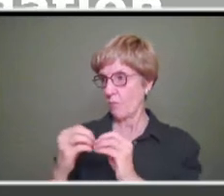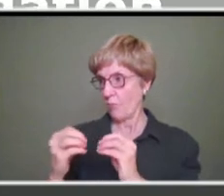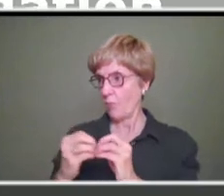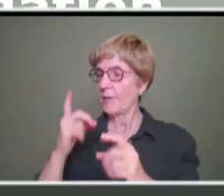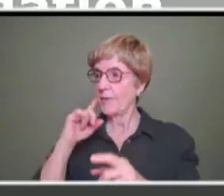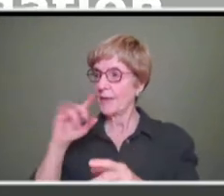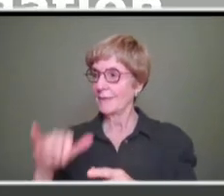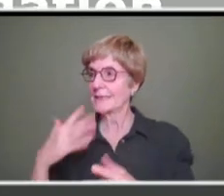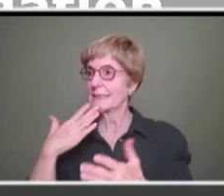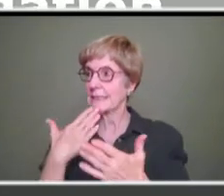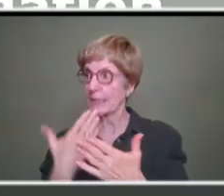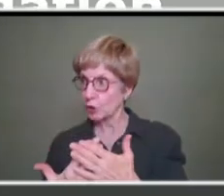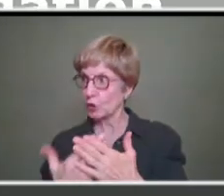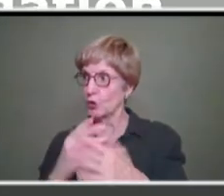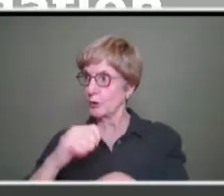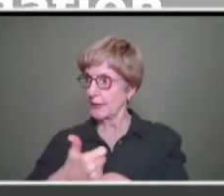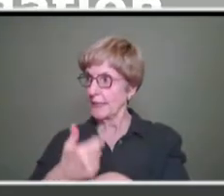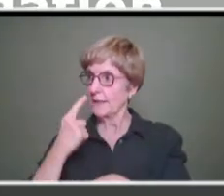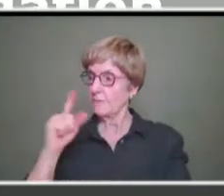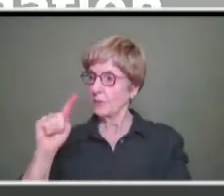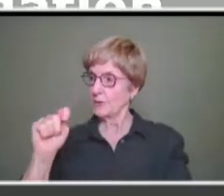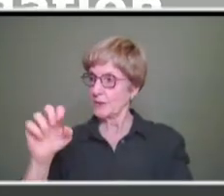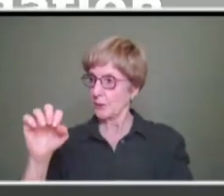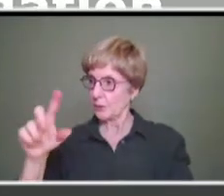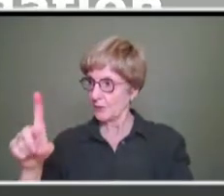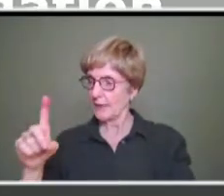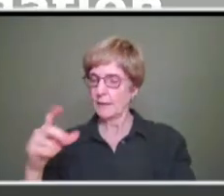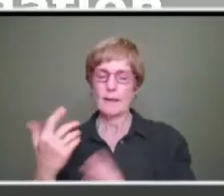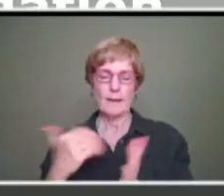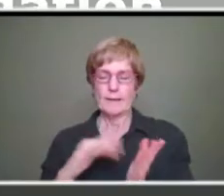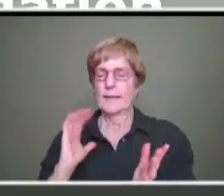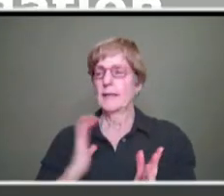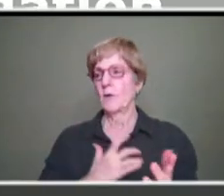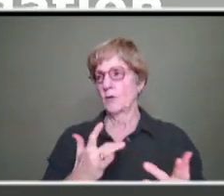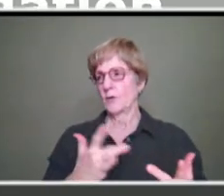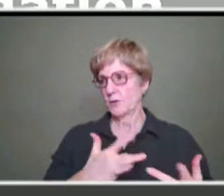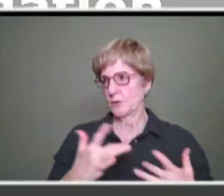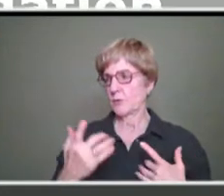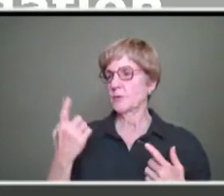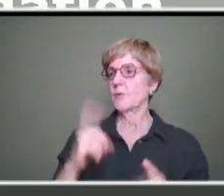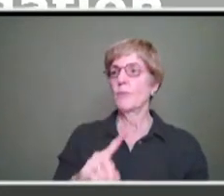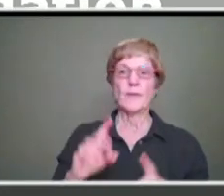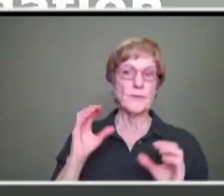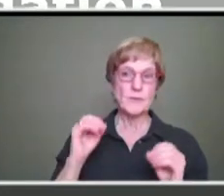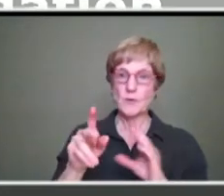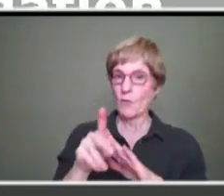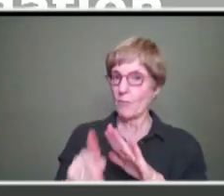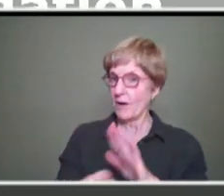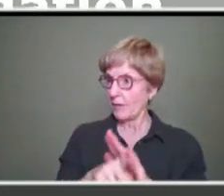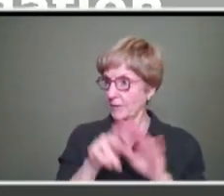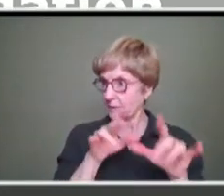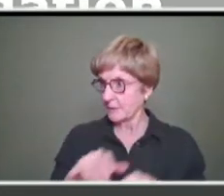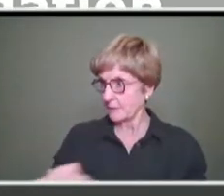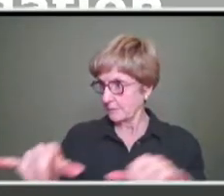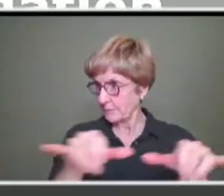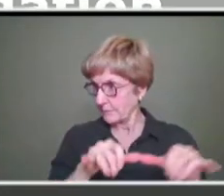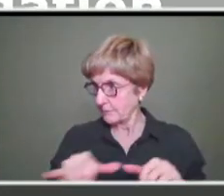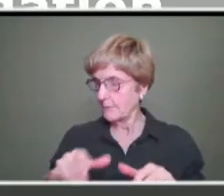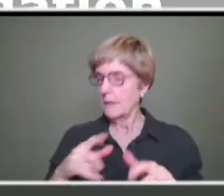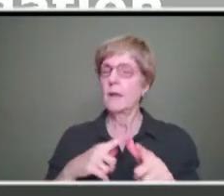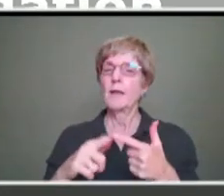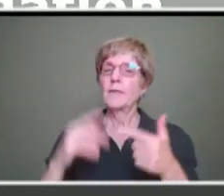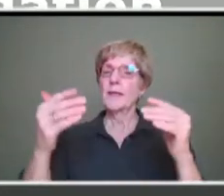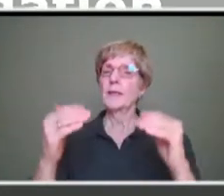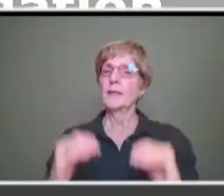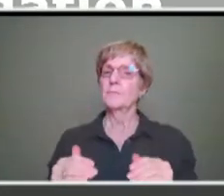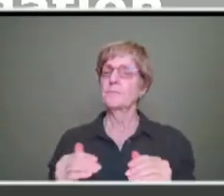location for Tod again our concern is mainly when we don't have policy consistency one of the next things we look at is context